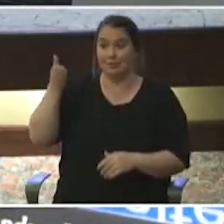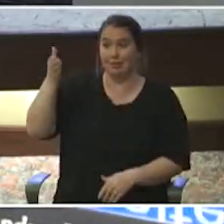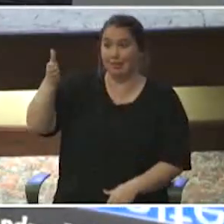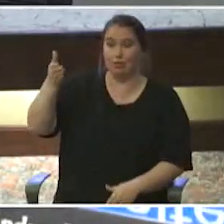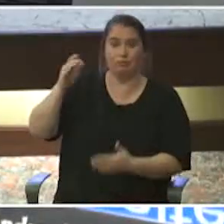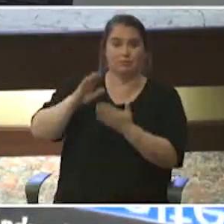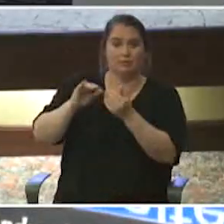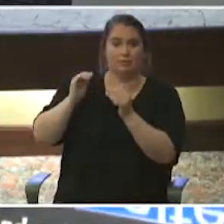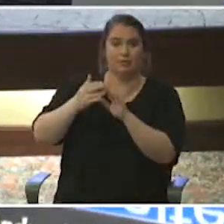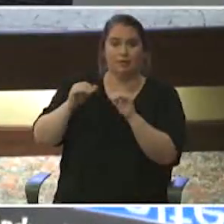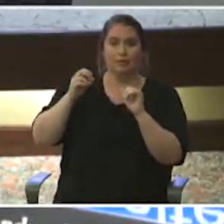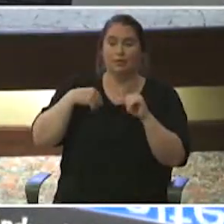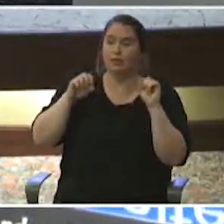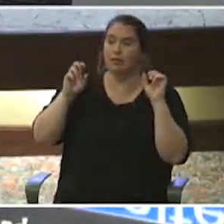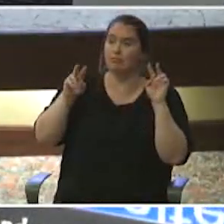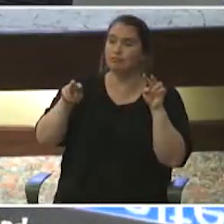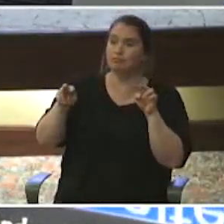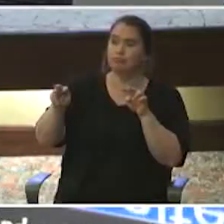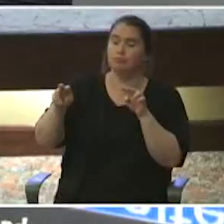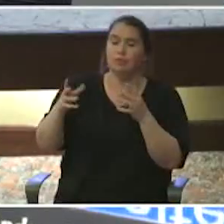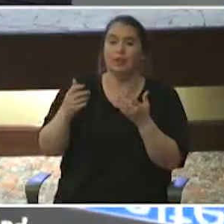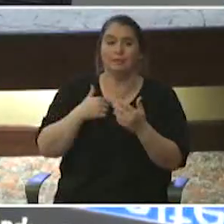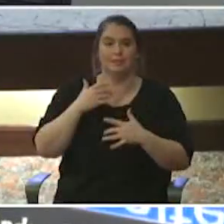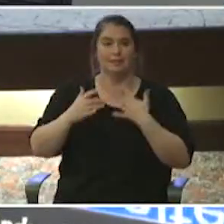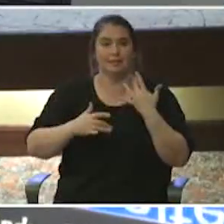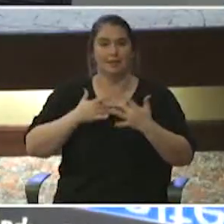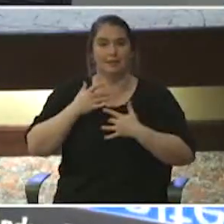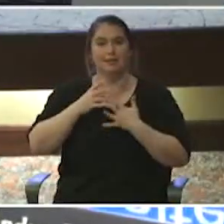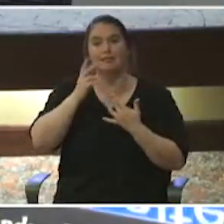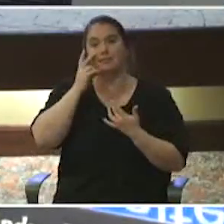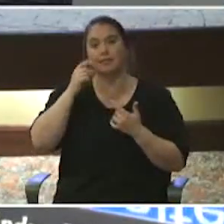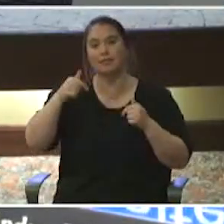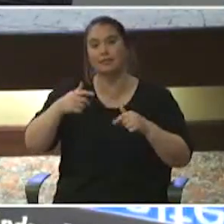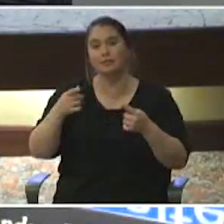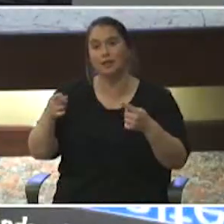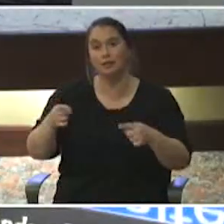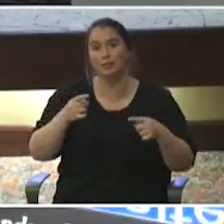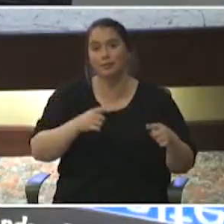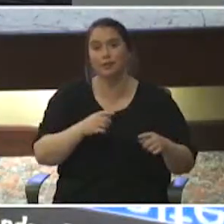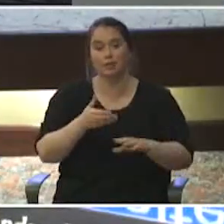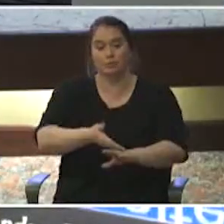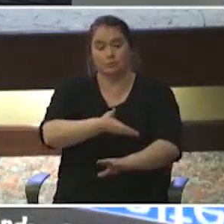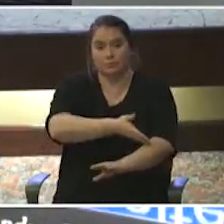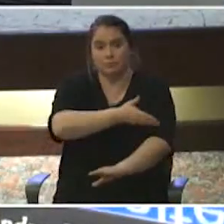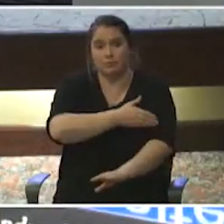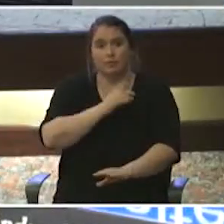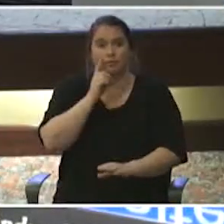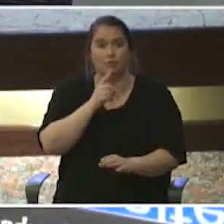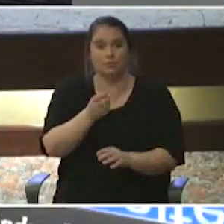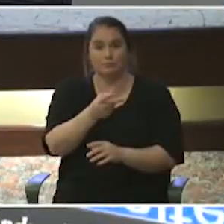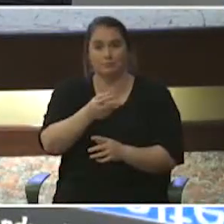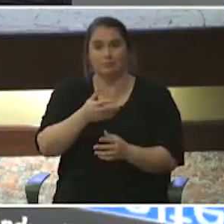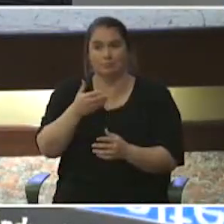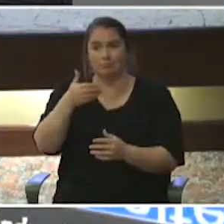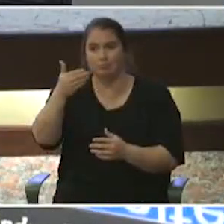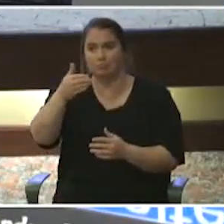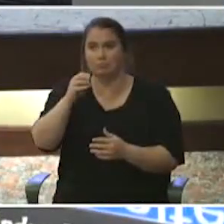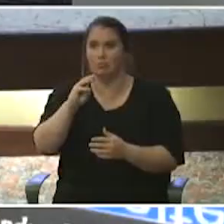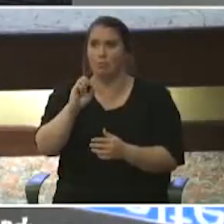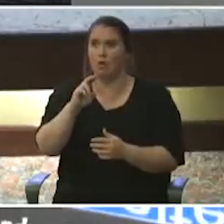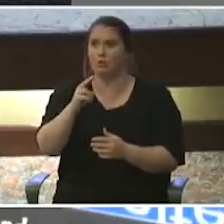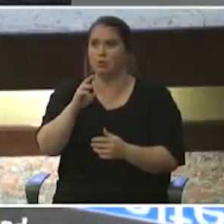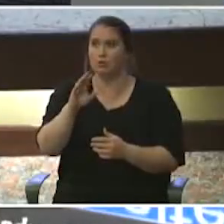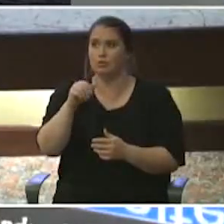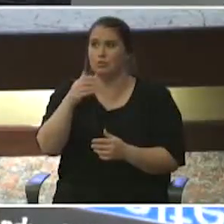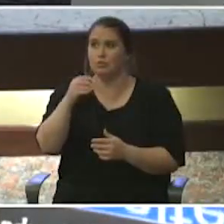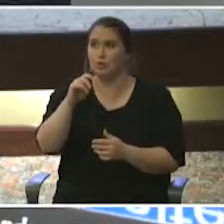downtown Waco. So I'm very excited about seeing this happen here now in the next, what'd you say, March, April sort of time